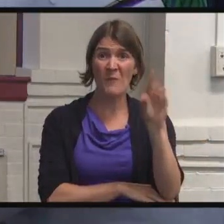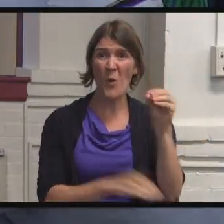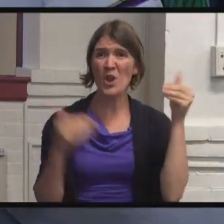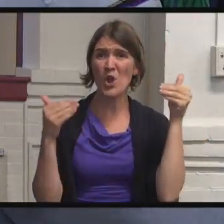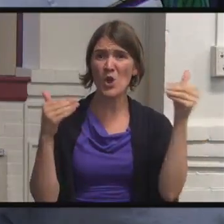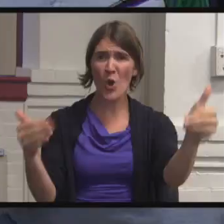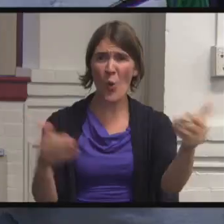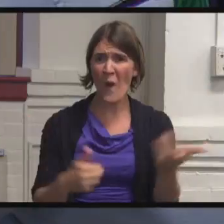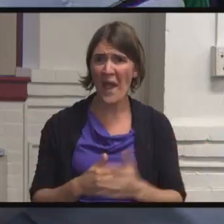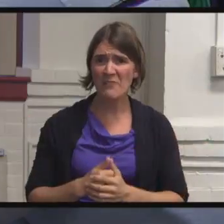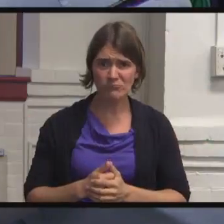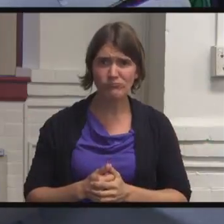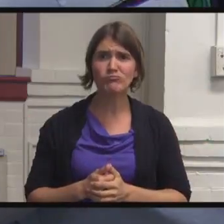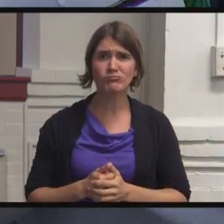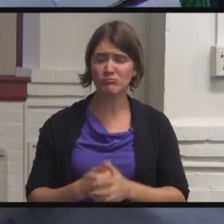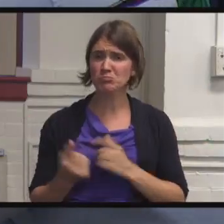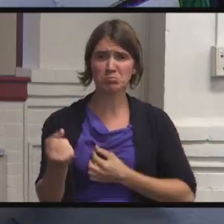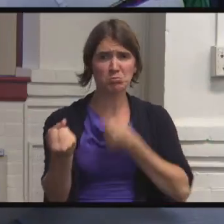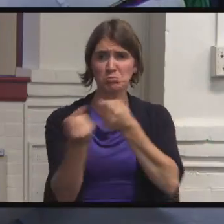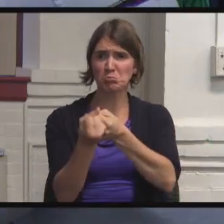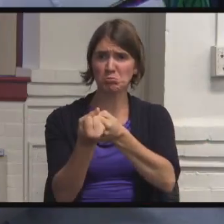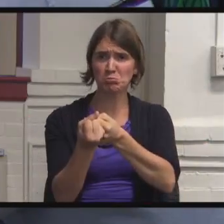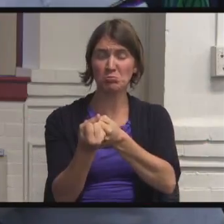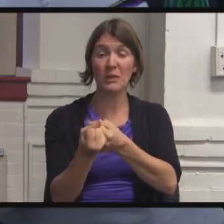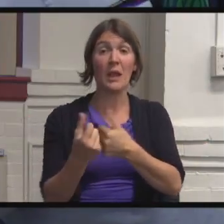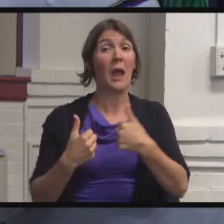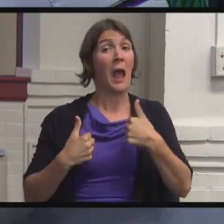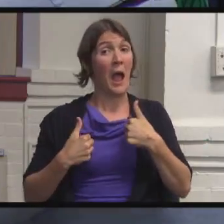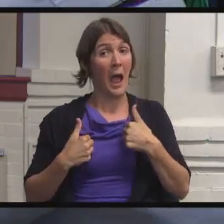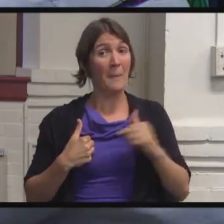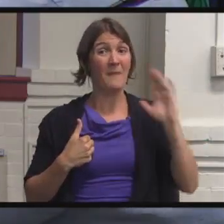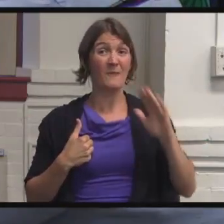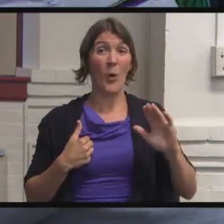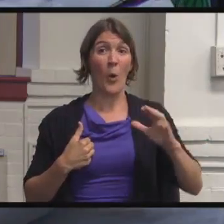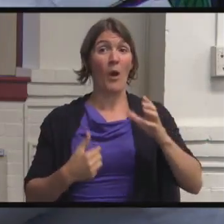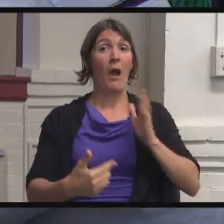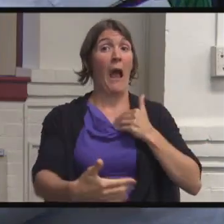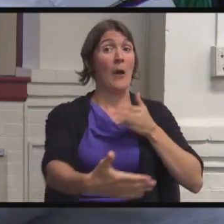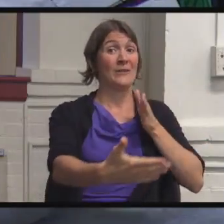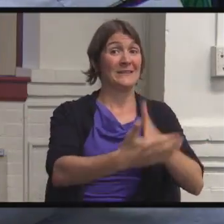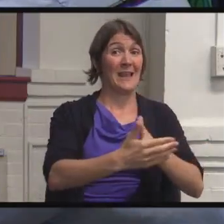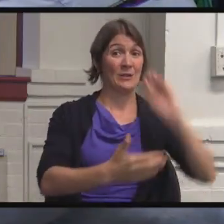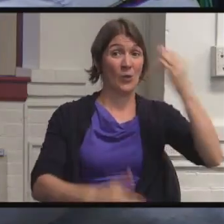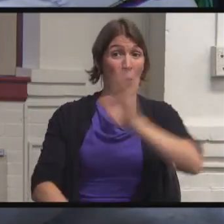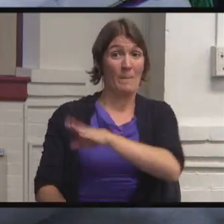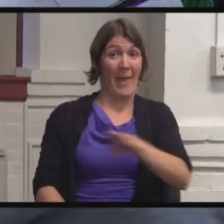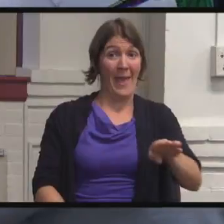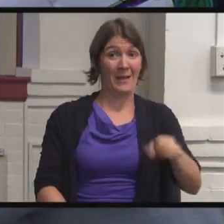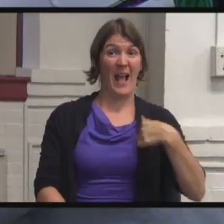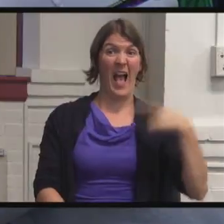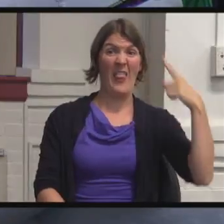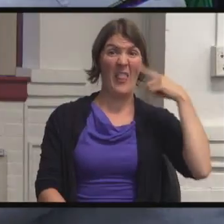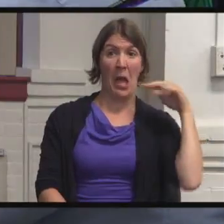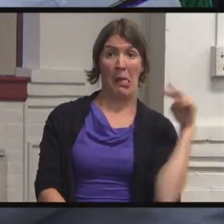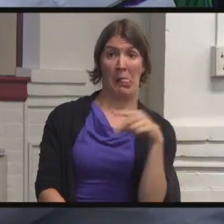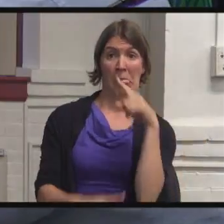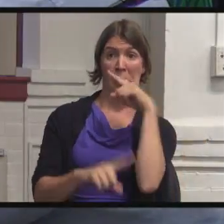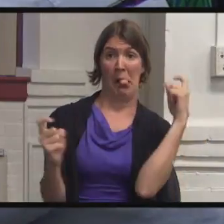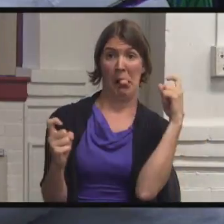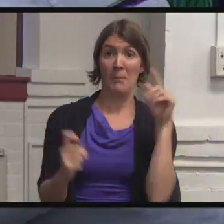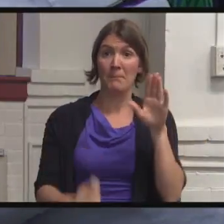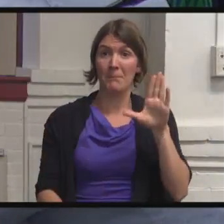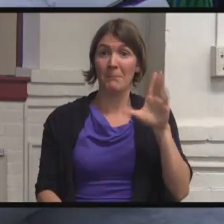I was against the solar panels because I thought they were going to be aesthetically unpleasing.